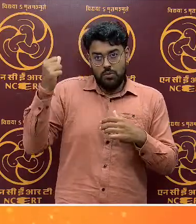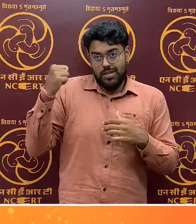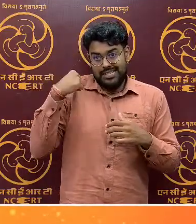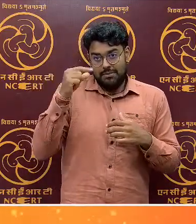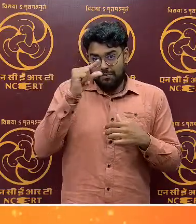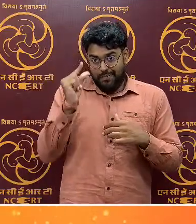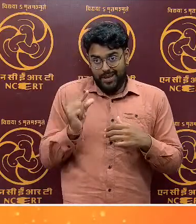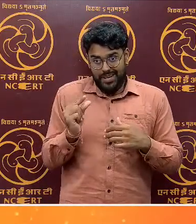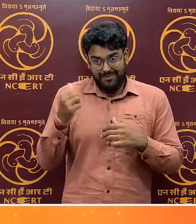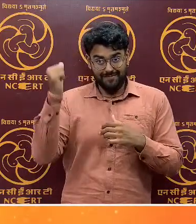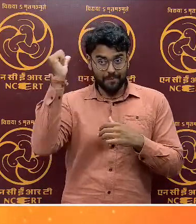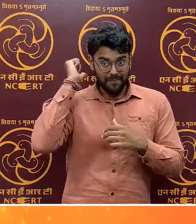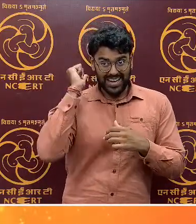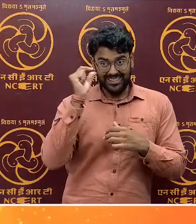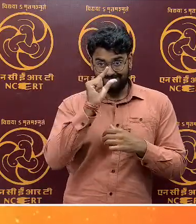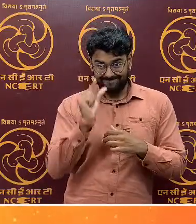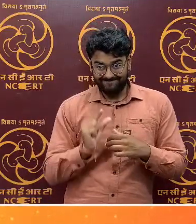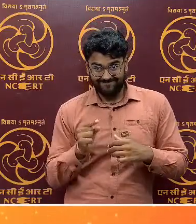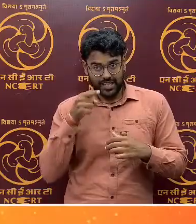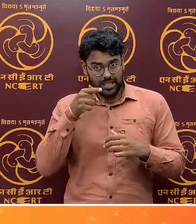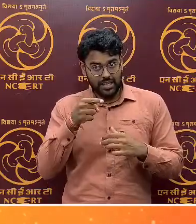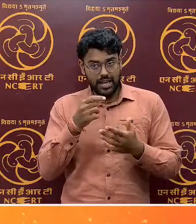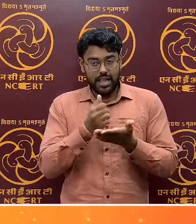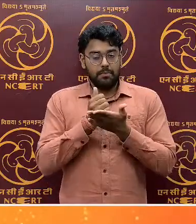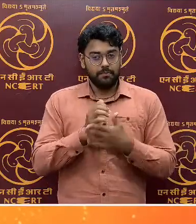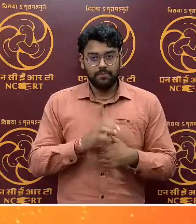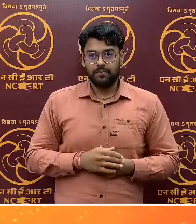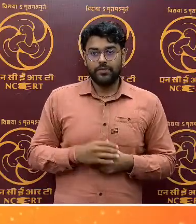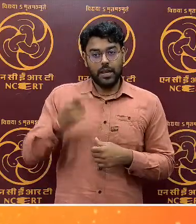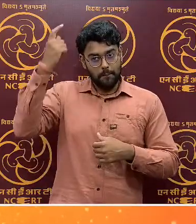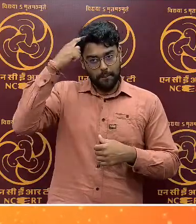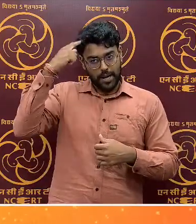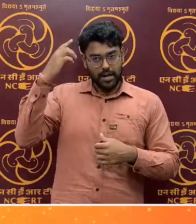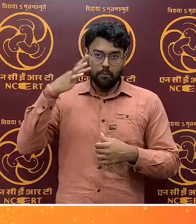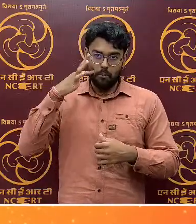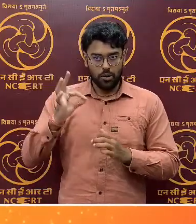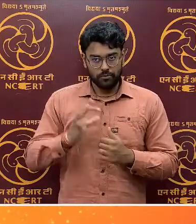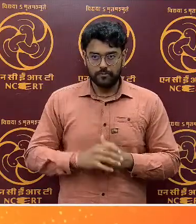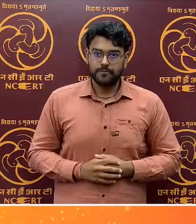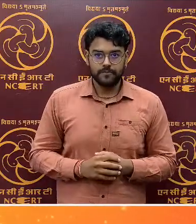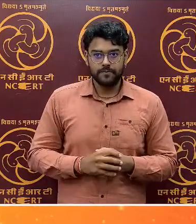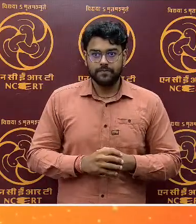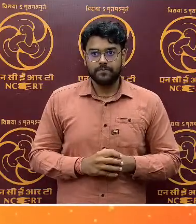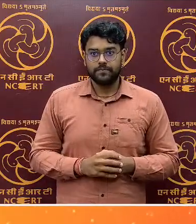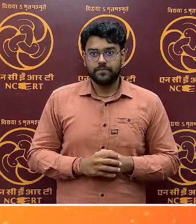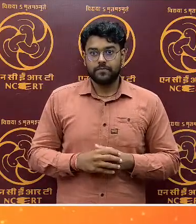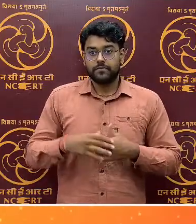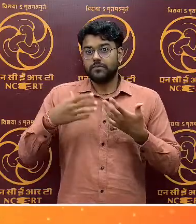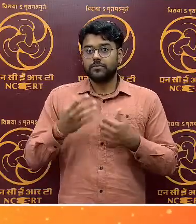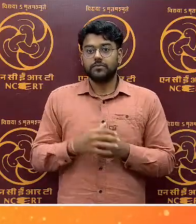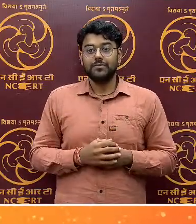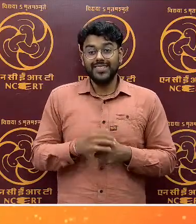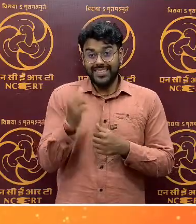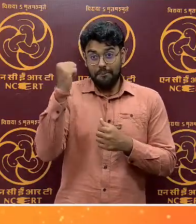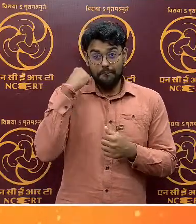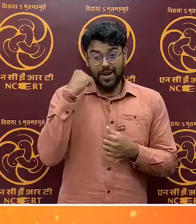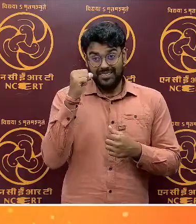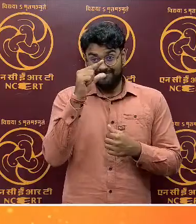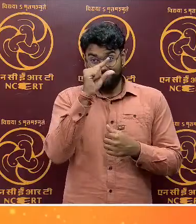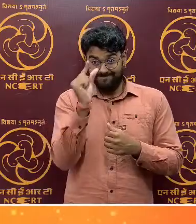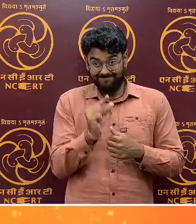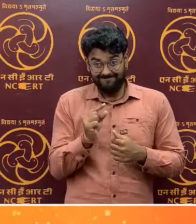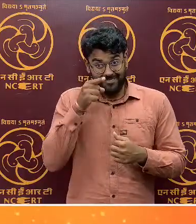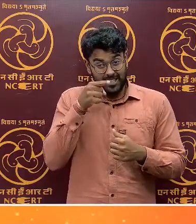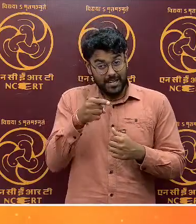done, brain is the important part. Yeah. Okay. Now, the spinal cord, this is again one